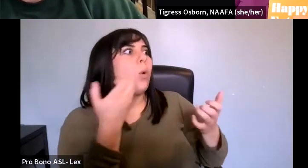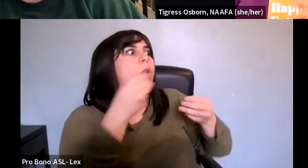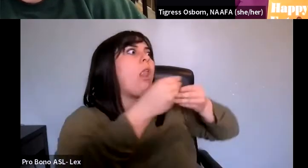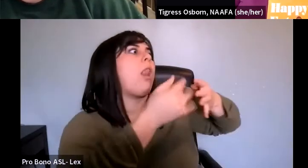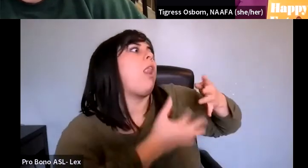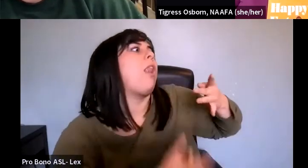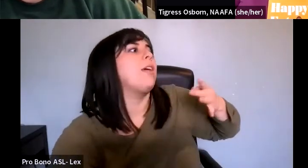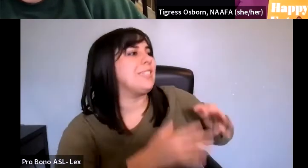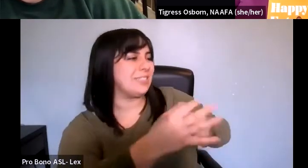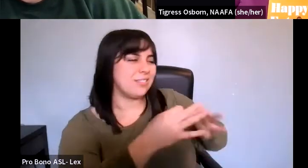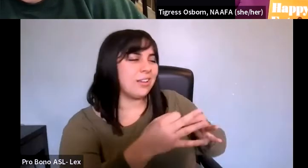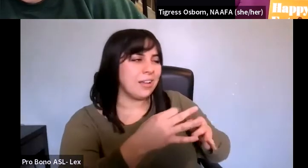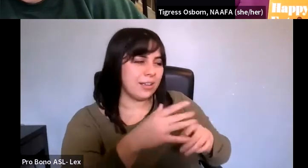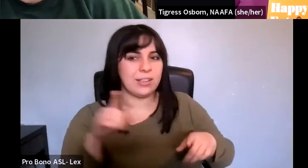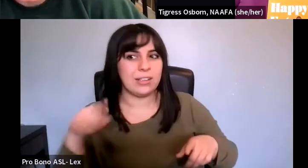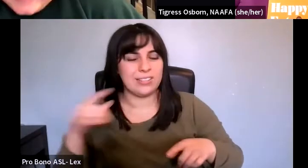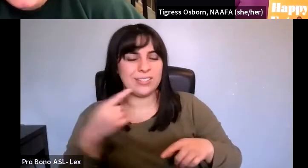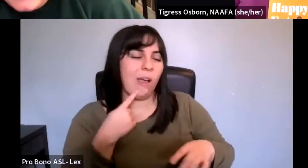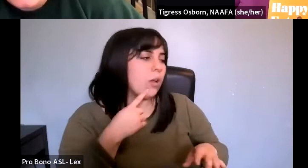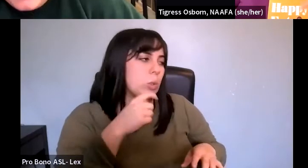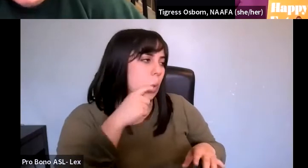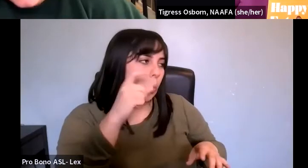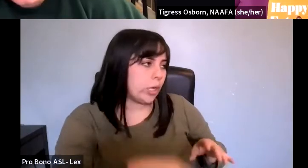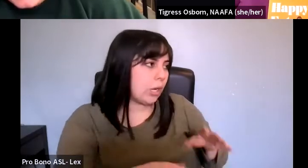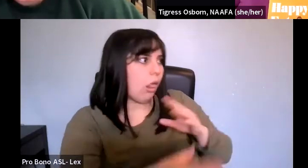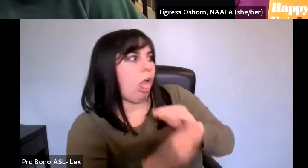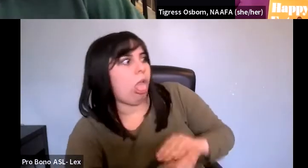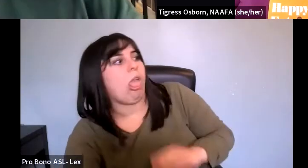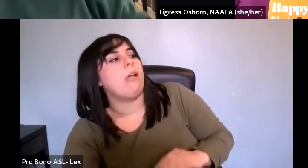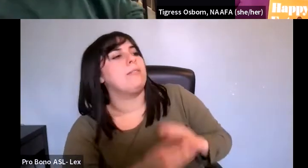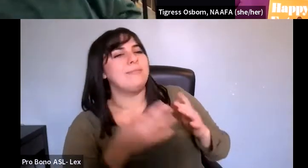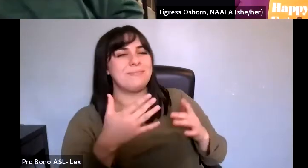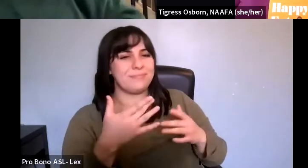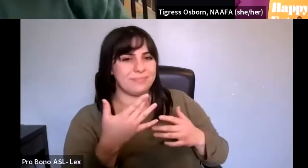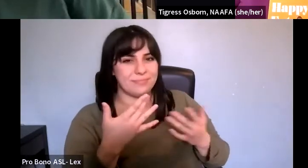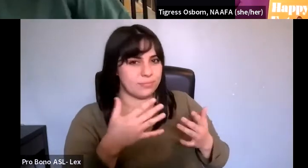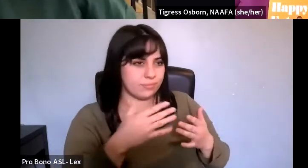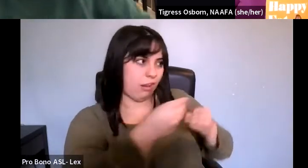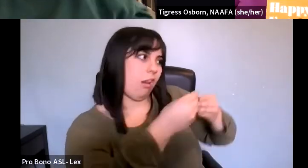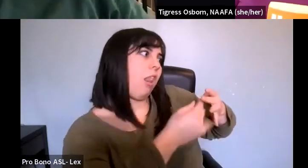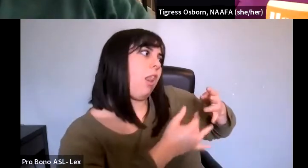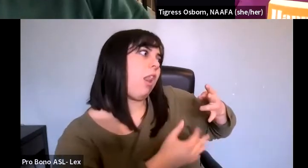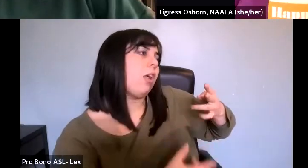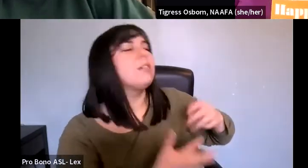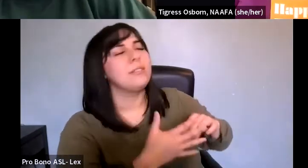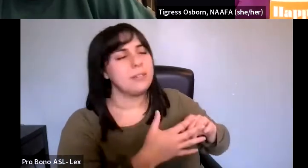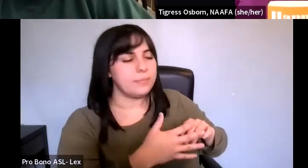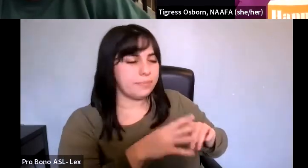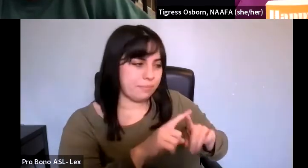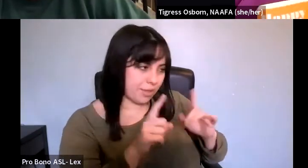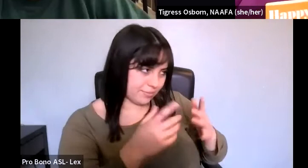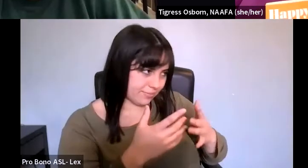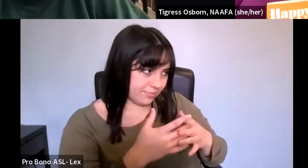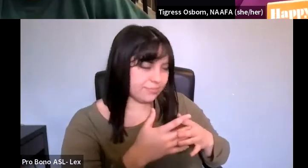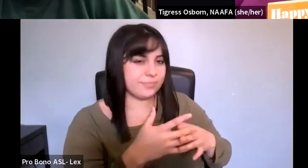that like nobody wants to hear all or read all of that or listen to their reading device say all of that, right? Yeah.